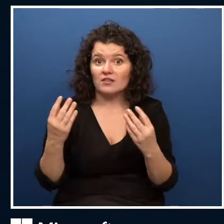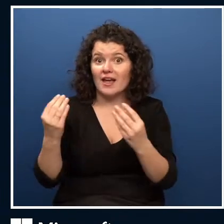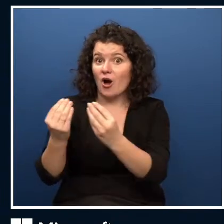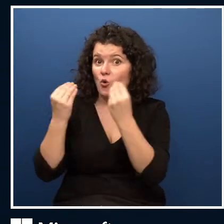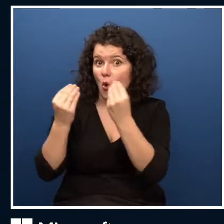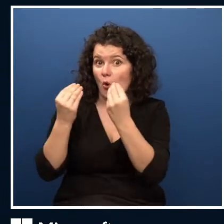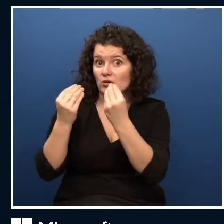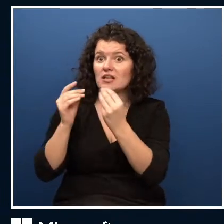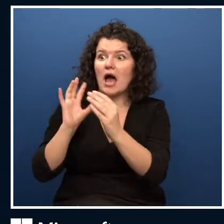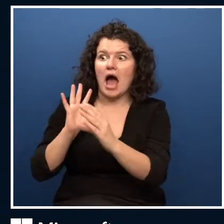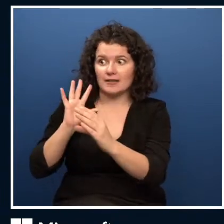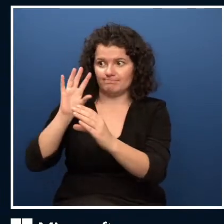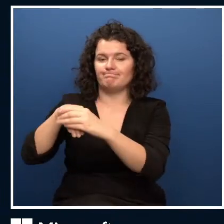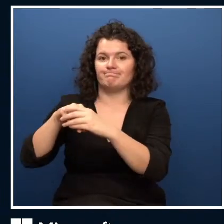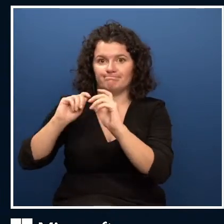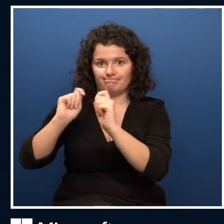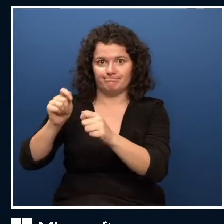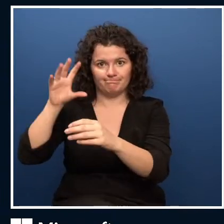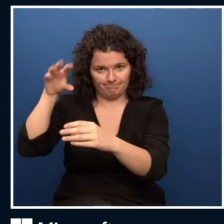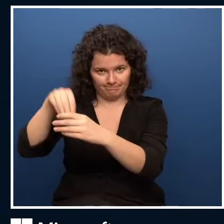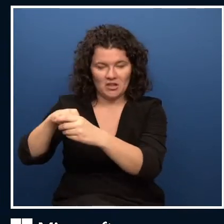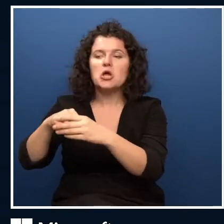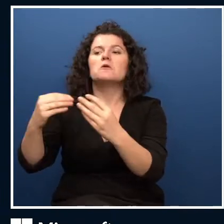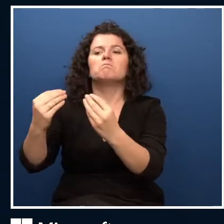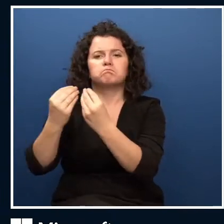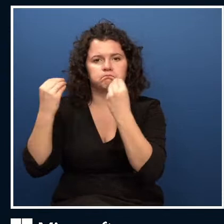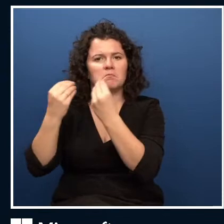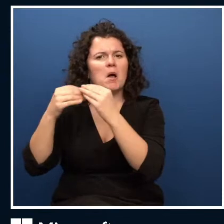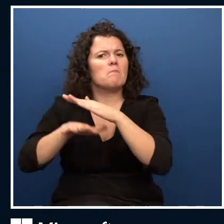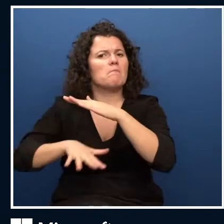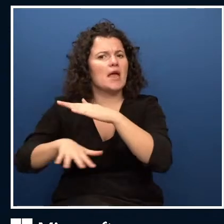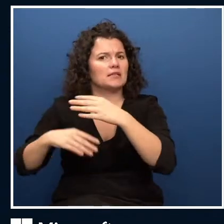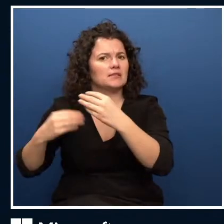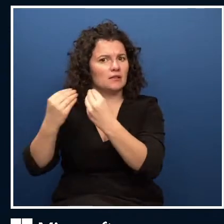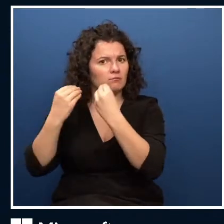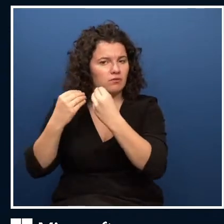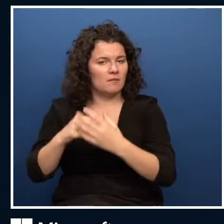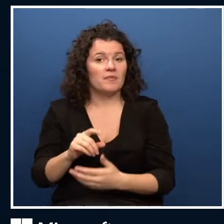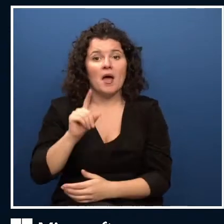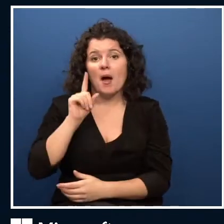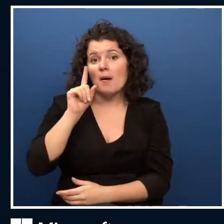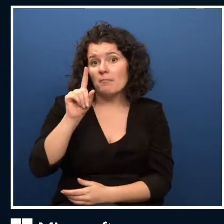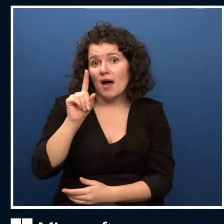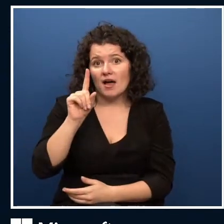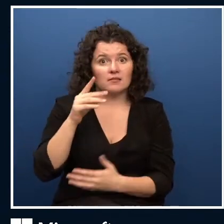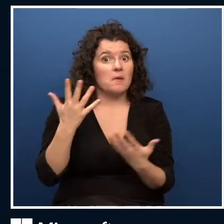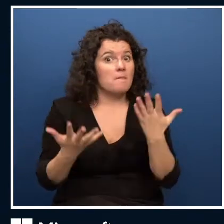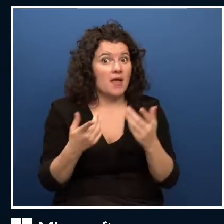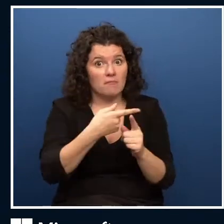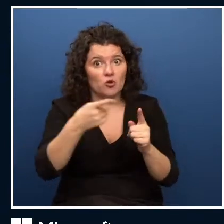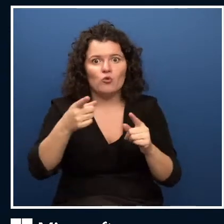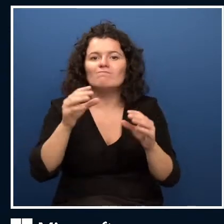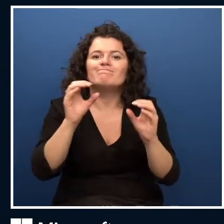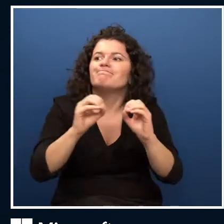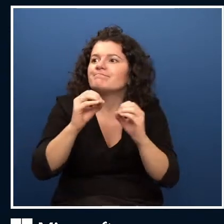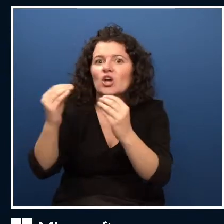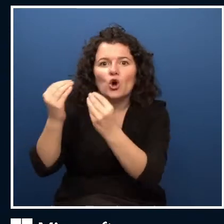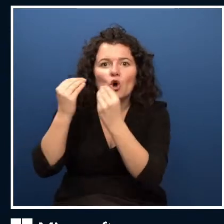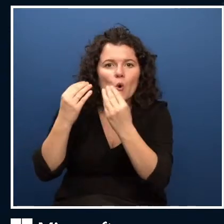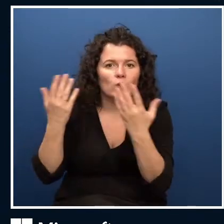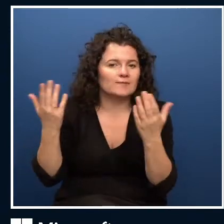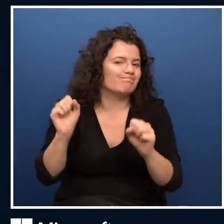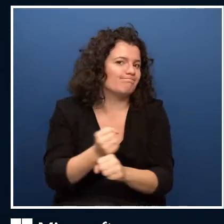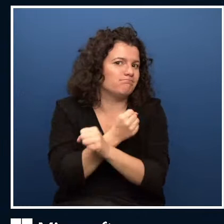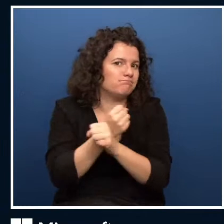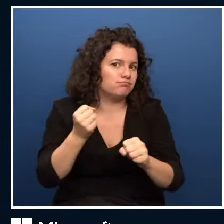I did my basics. But if I had to suggest a specific path for people who don't have access to such a course, I'd say there's so many free courses